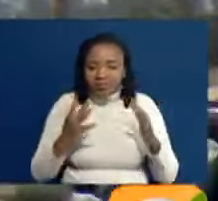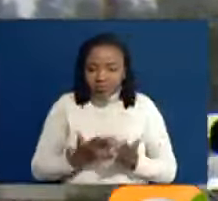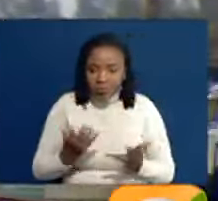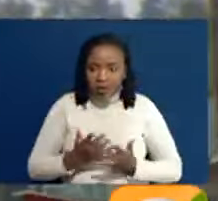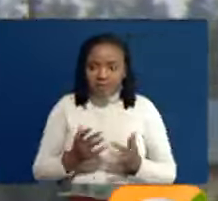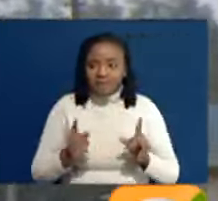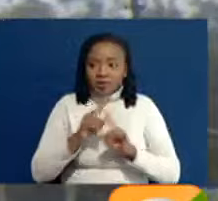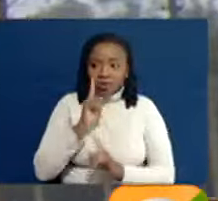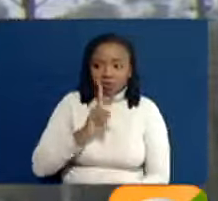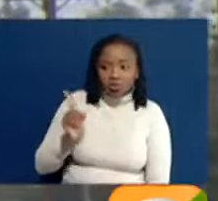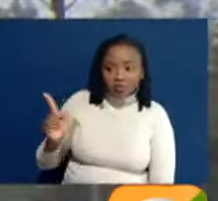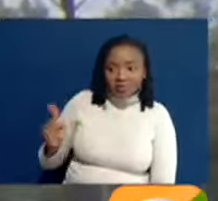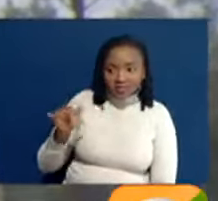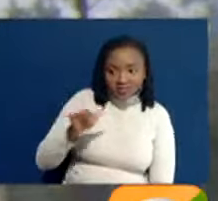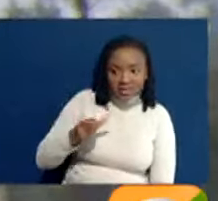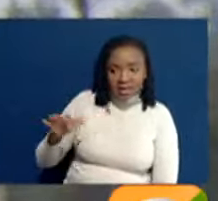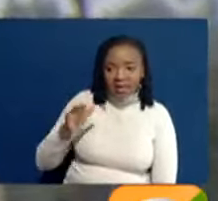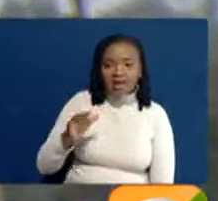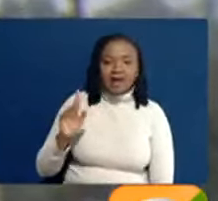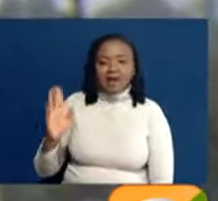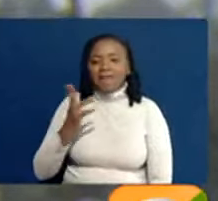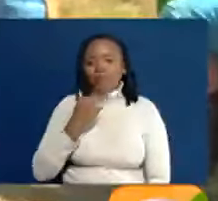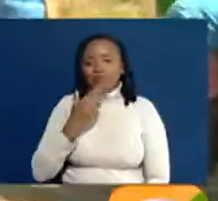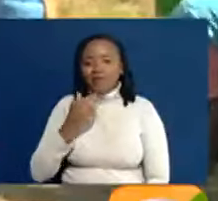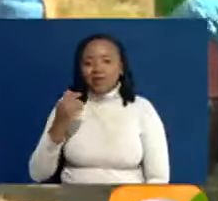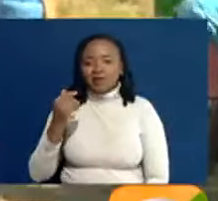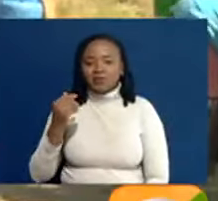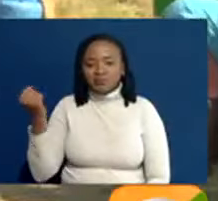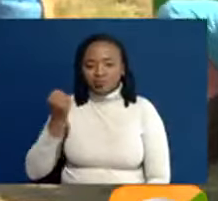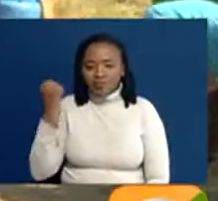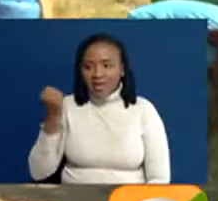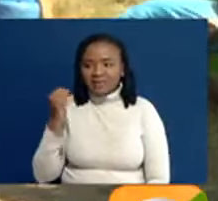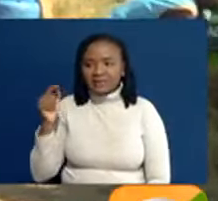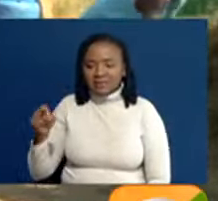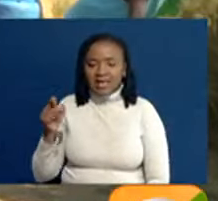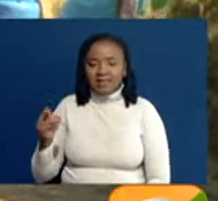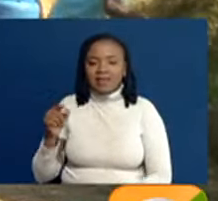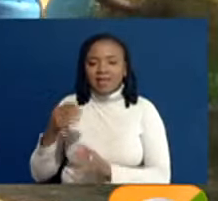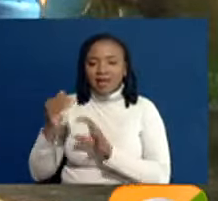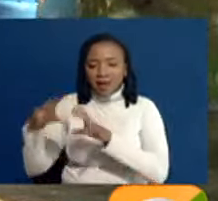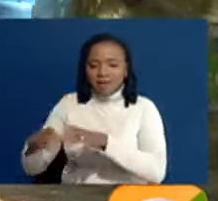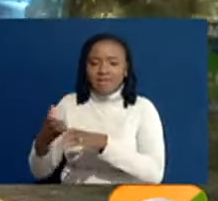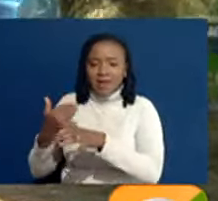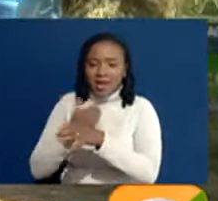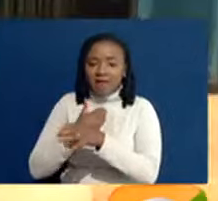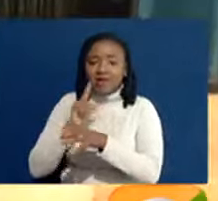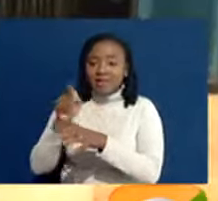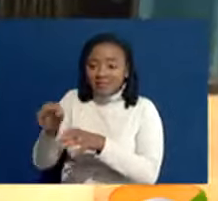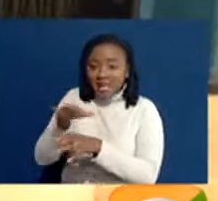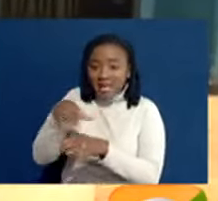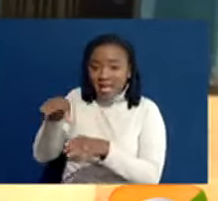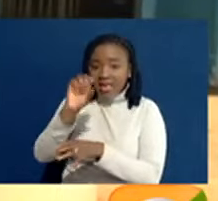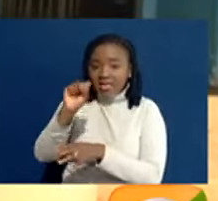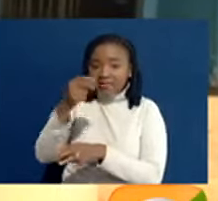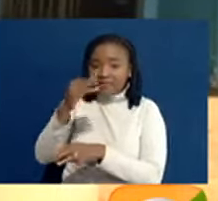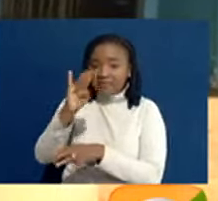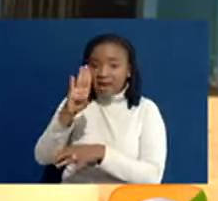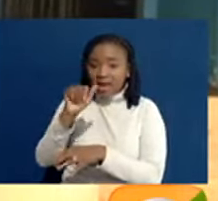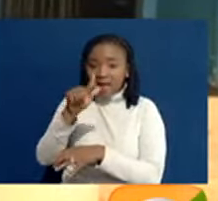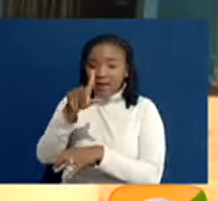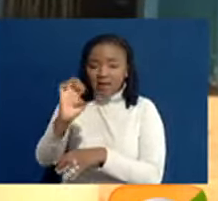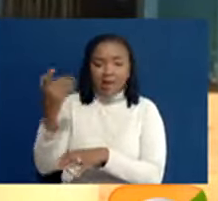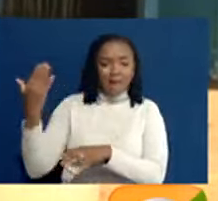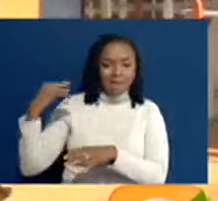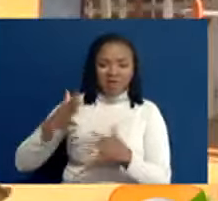in Shibale, where the company is located. A visit to Shibale, a once vibrant town, is now a pale shadow